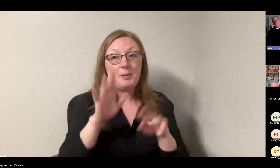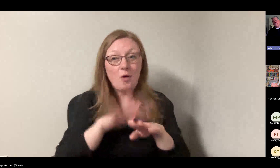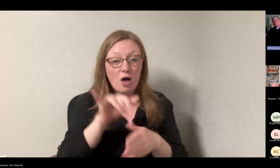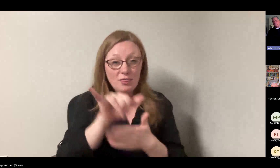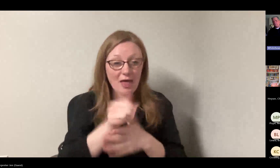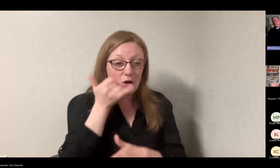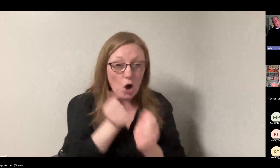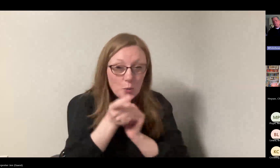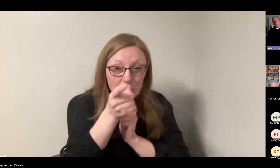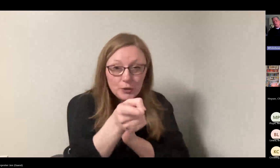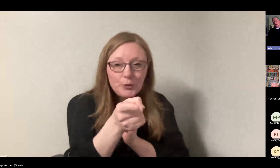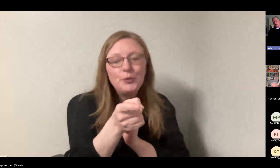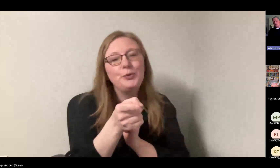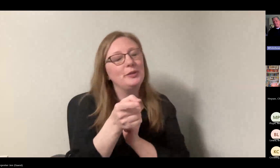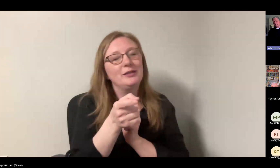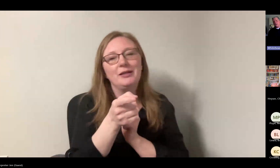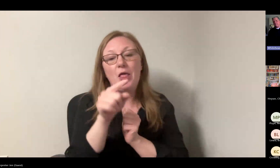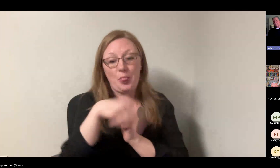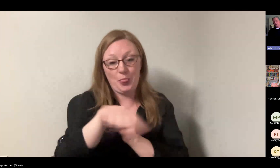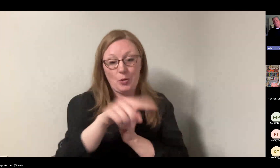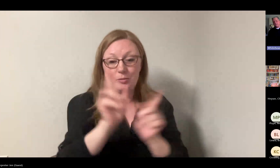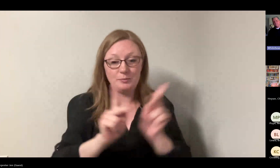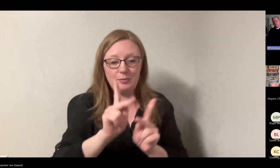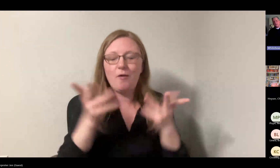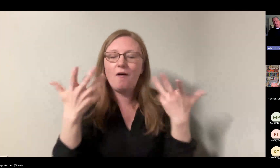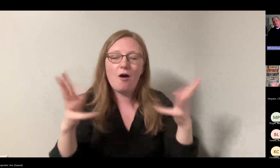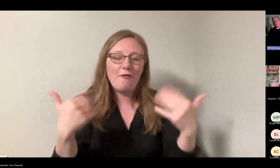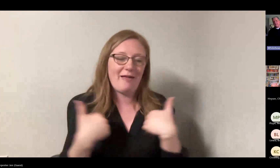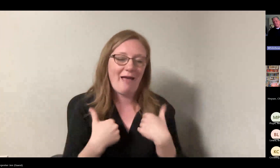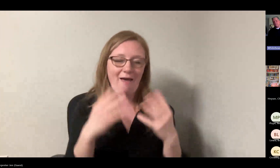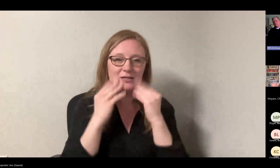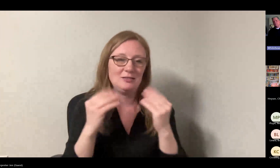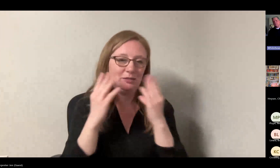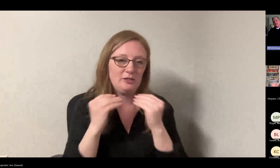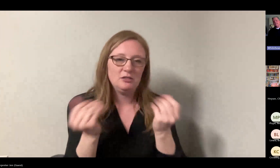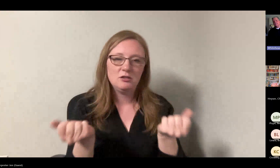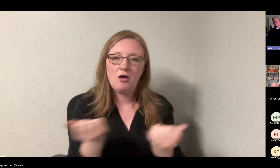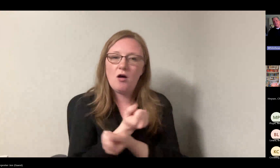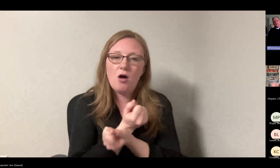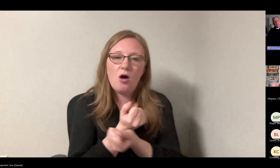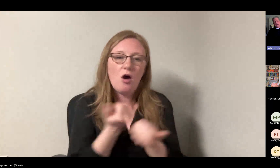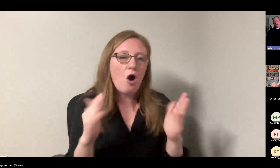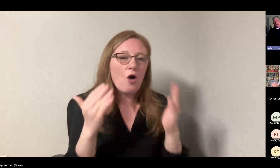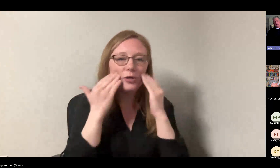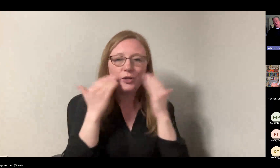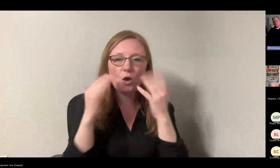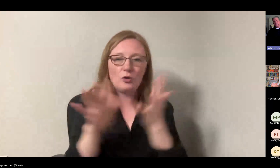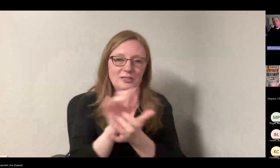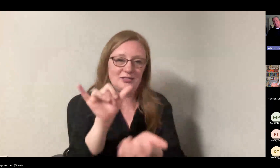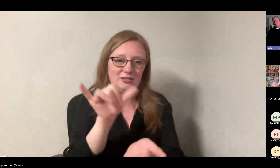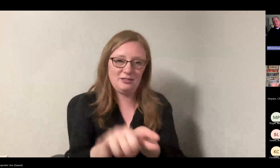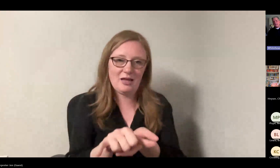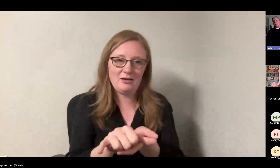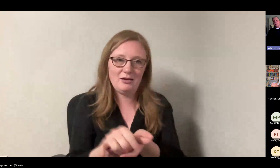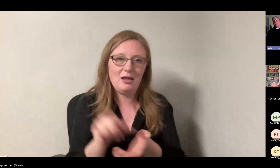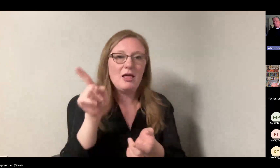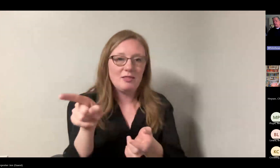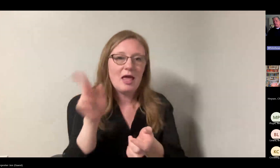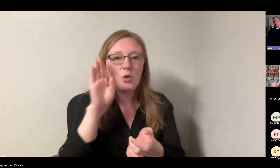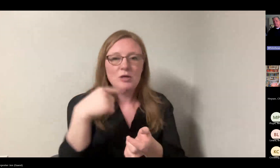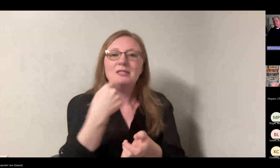call, like I said, there are people who have a lot of experience and have done a lot of disasters like this, and they're going to say what they